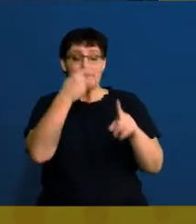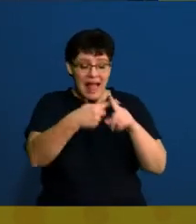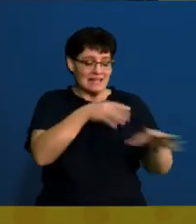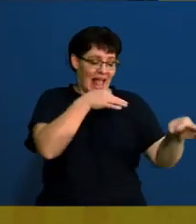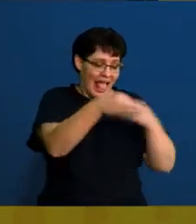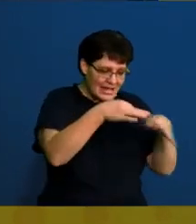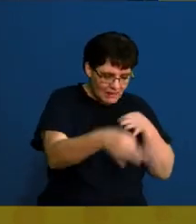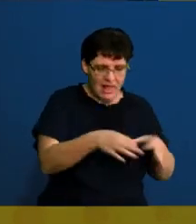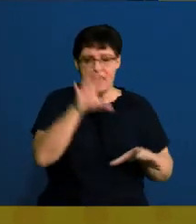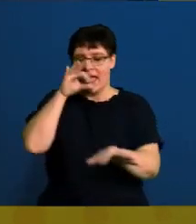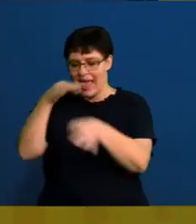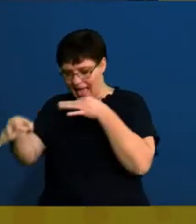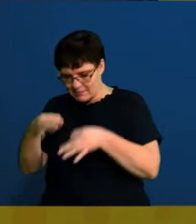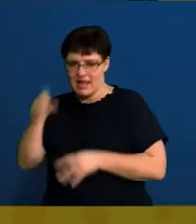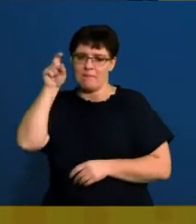saying. So,